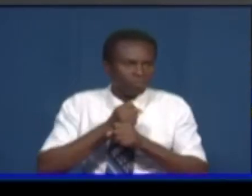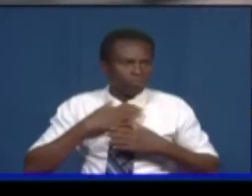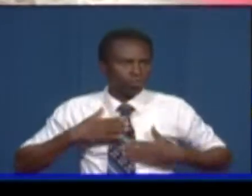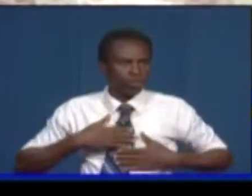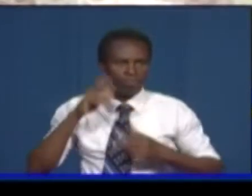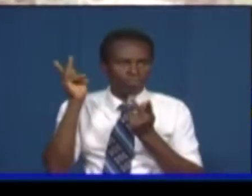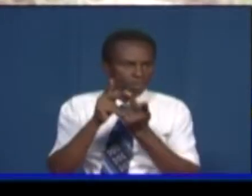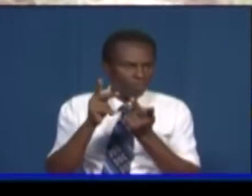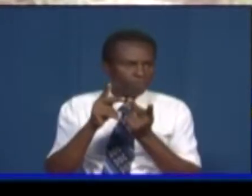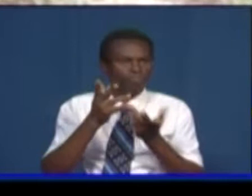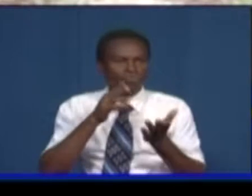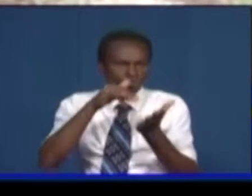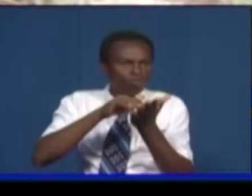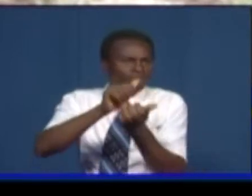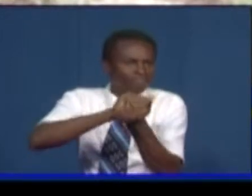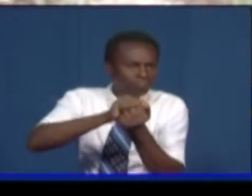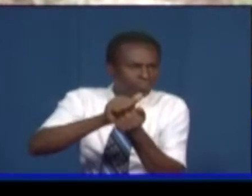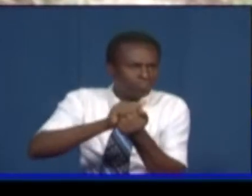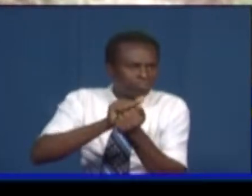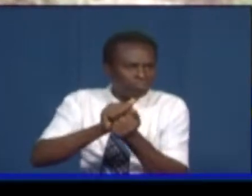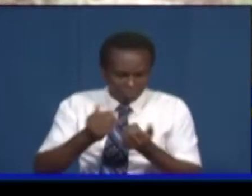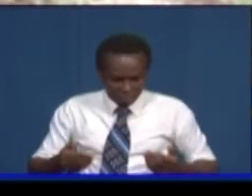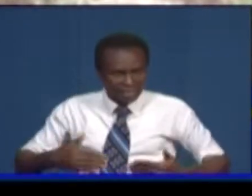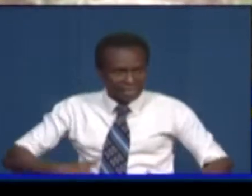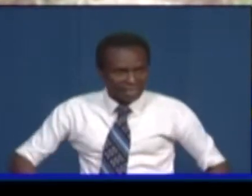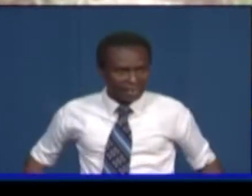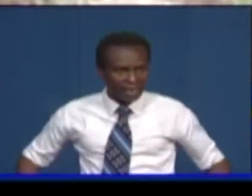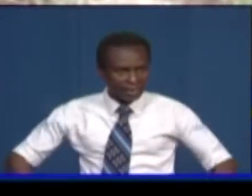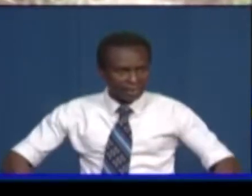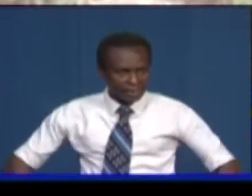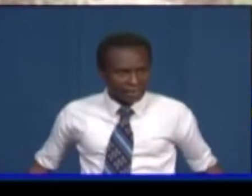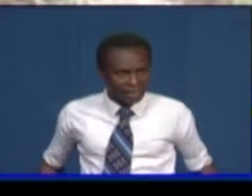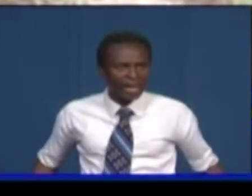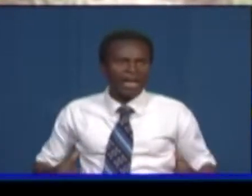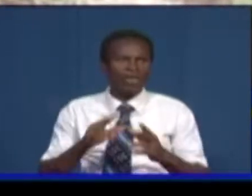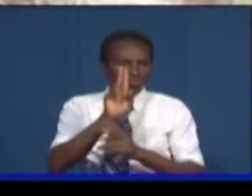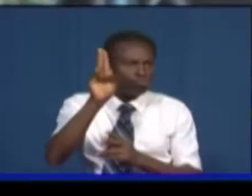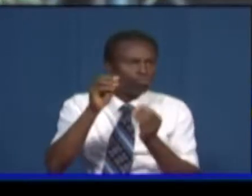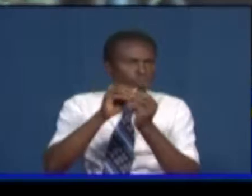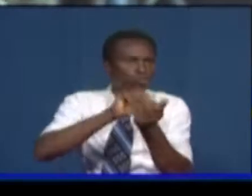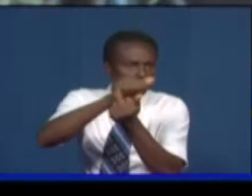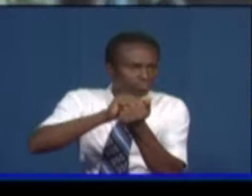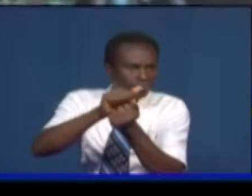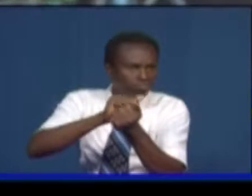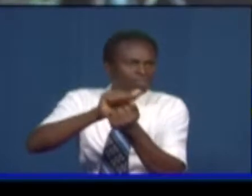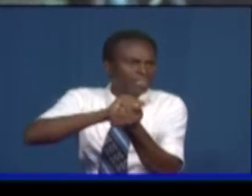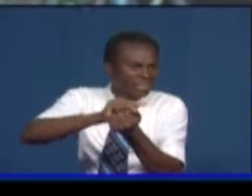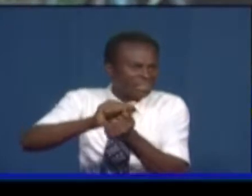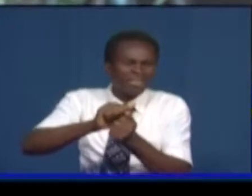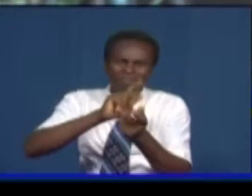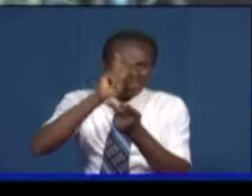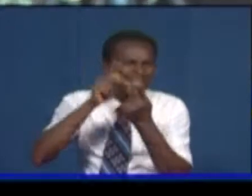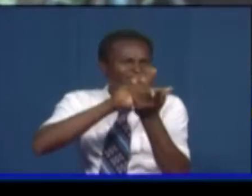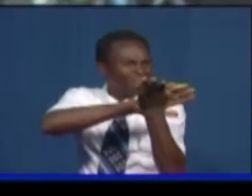should also be washing your clothes, especially your boxers, else it will give you the scent and all that. You need to be, you know, make sure